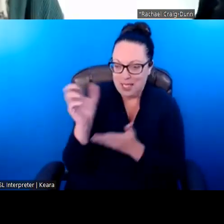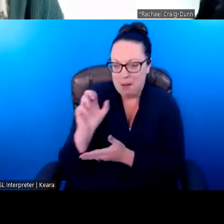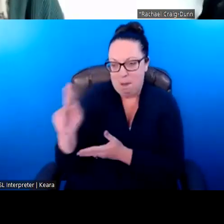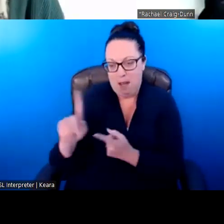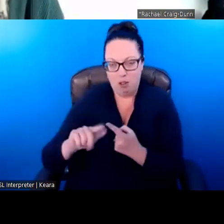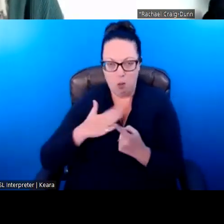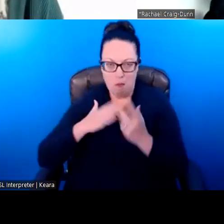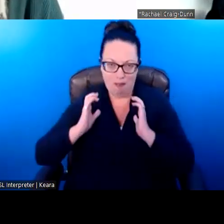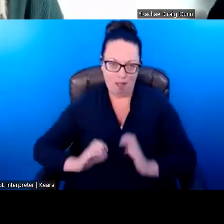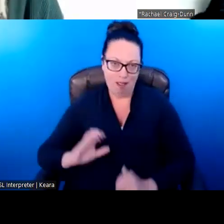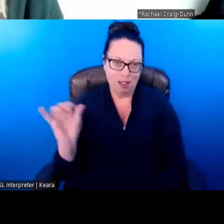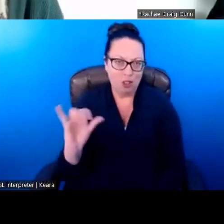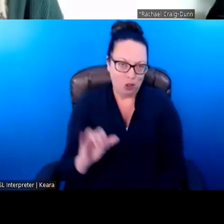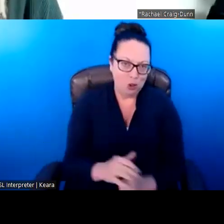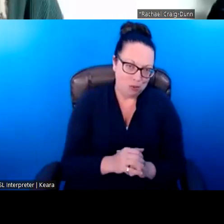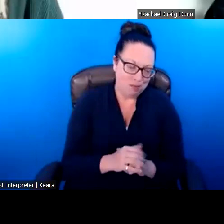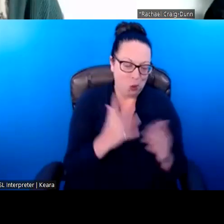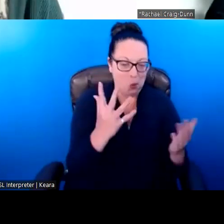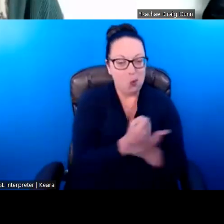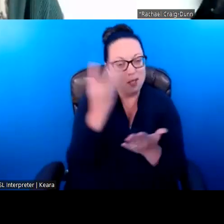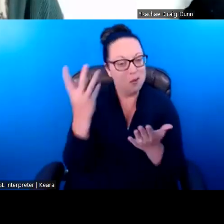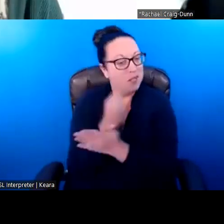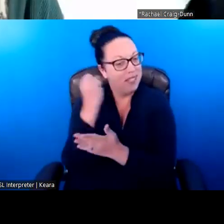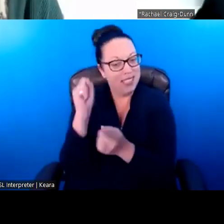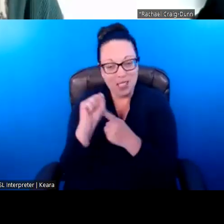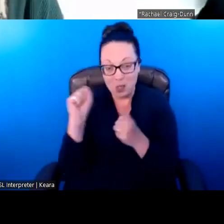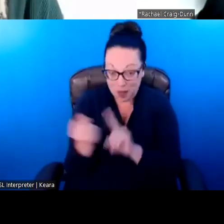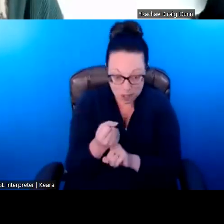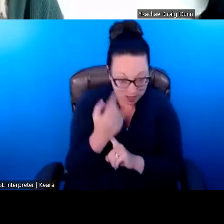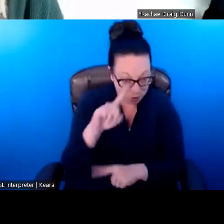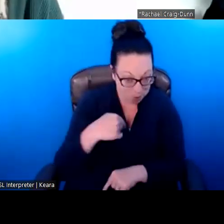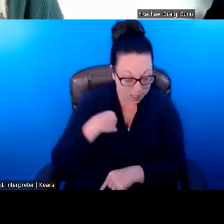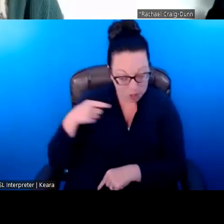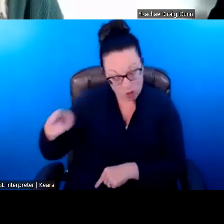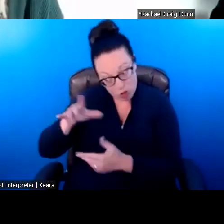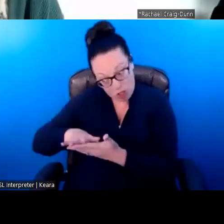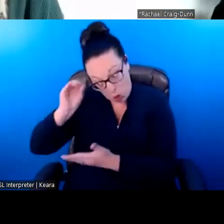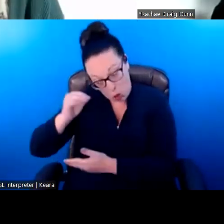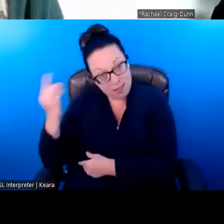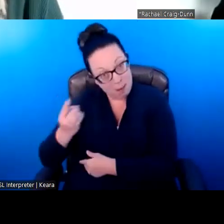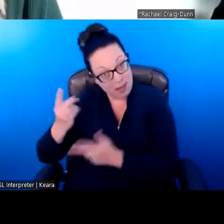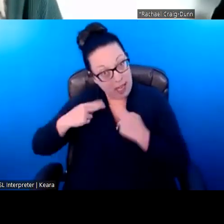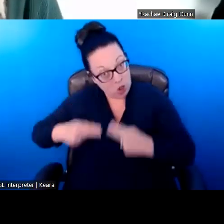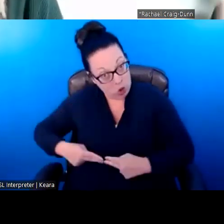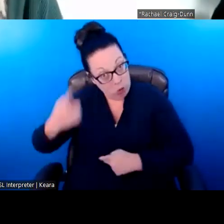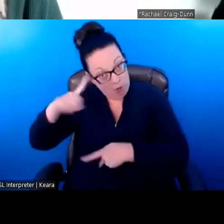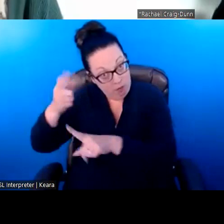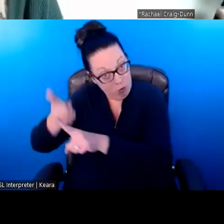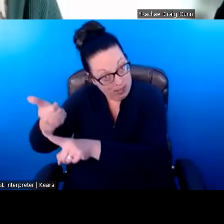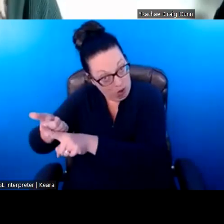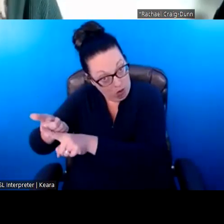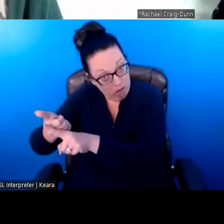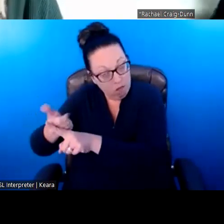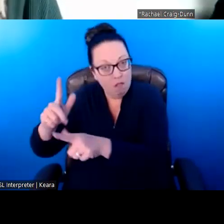well. So it was a win-win situation for me, because she learned something as a human being for herself and